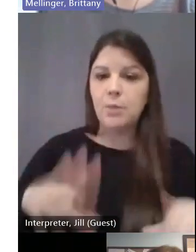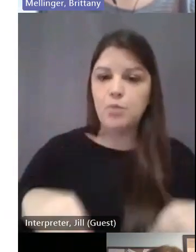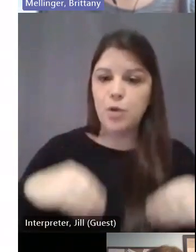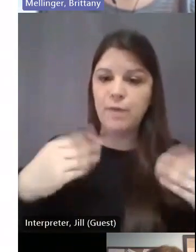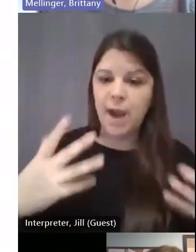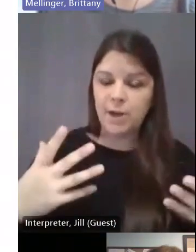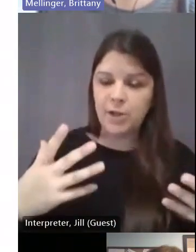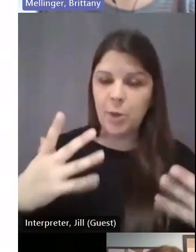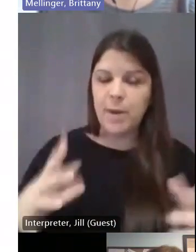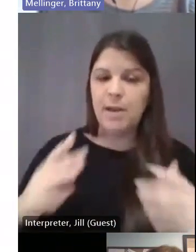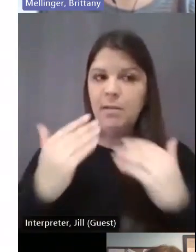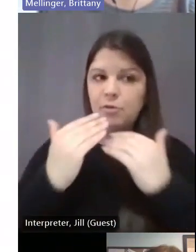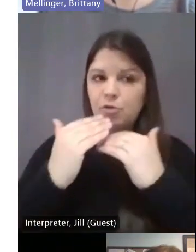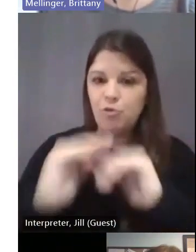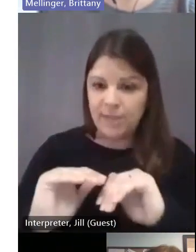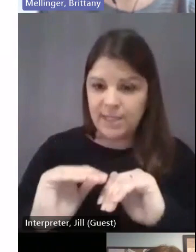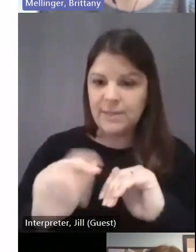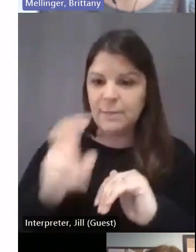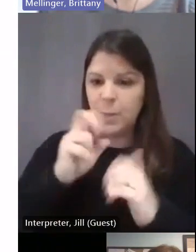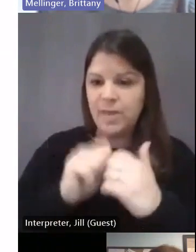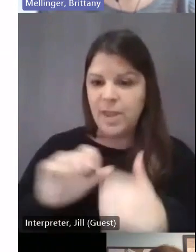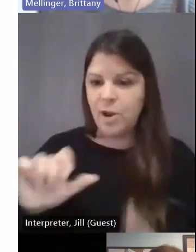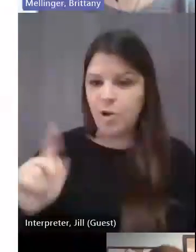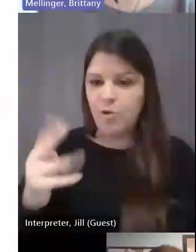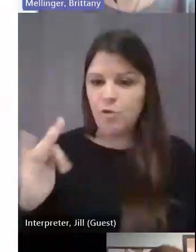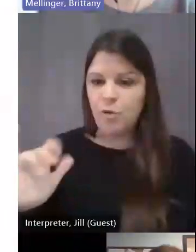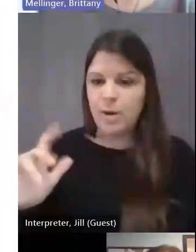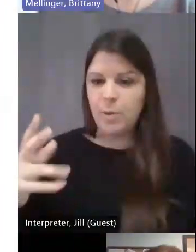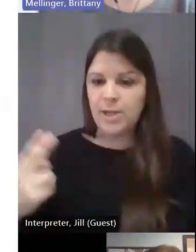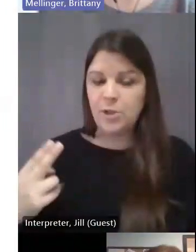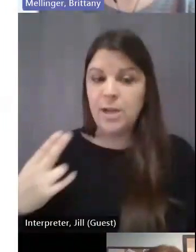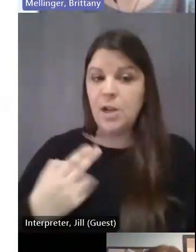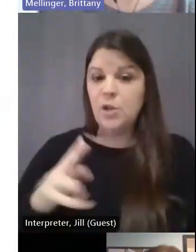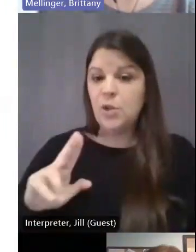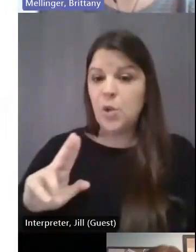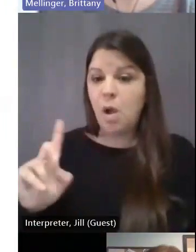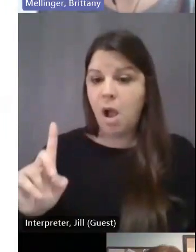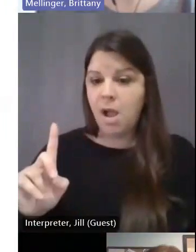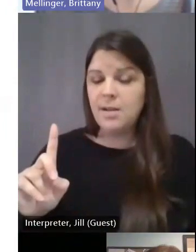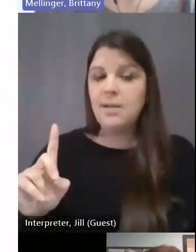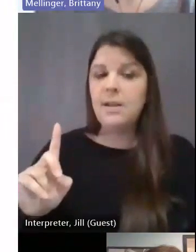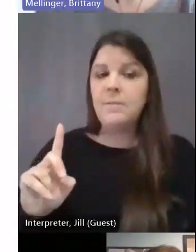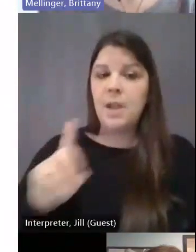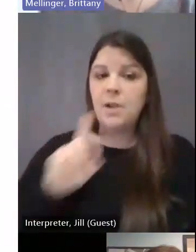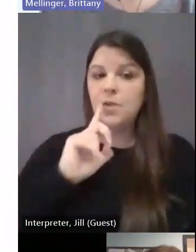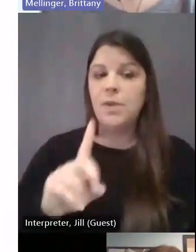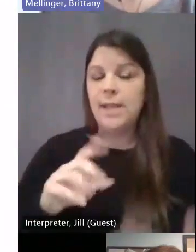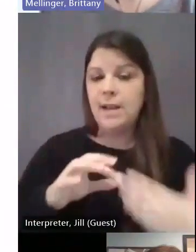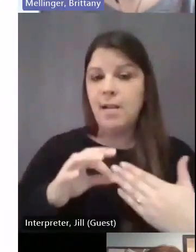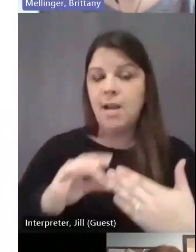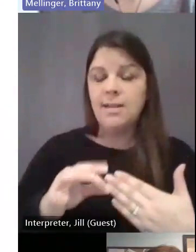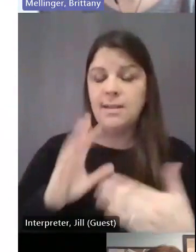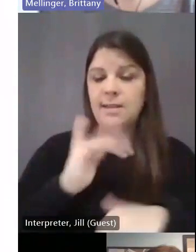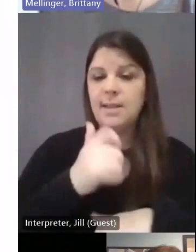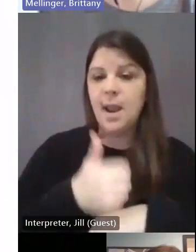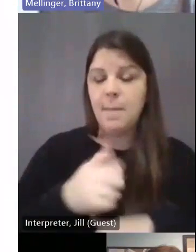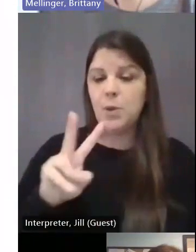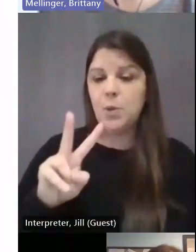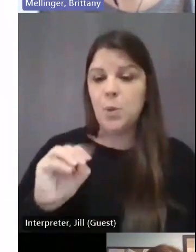overly restrictive in the way they use criminal history. So HUD has guidance in this area. They released guidance back in